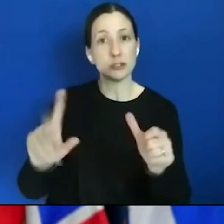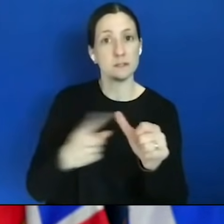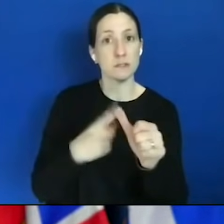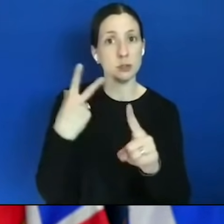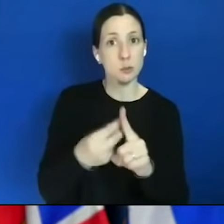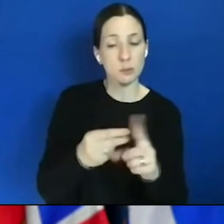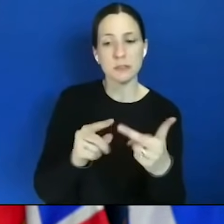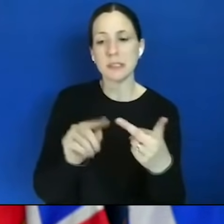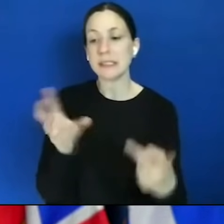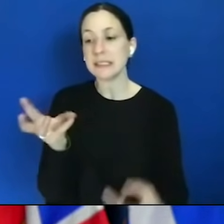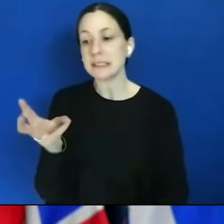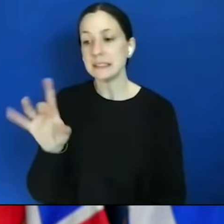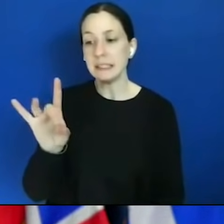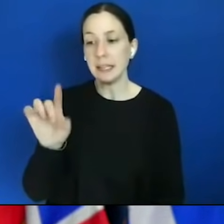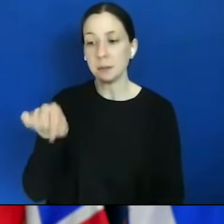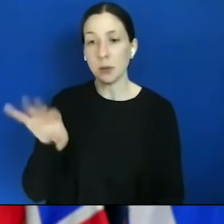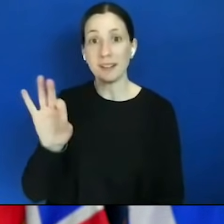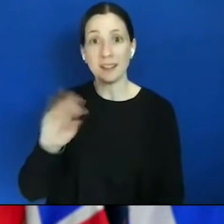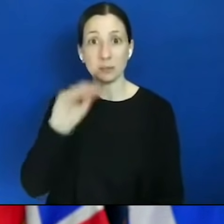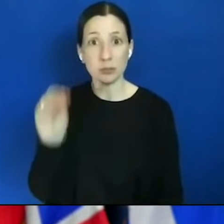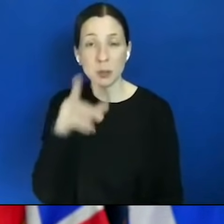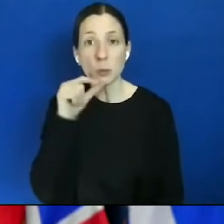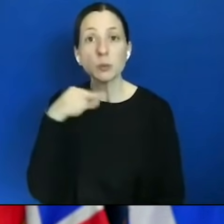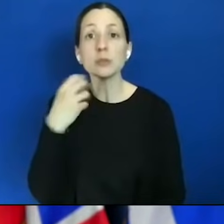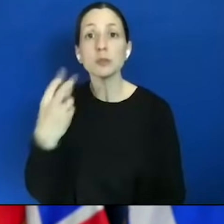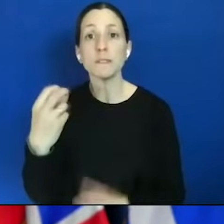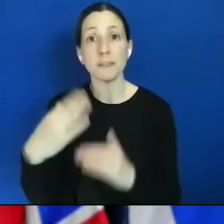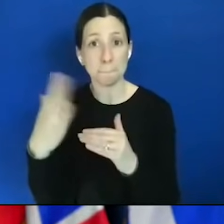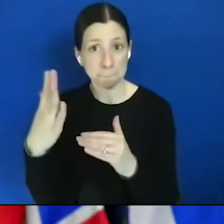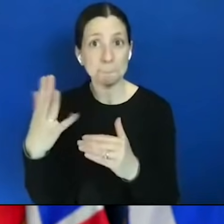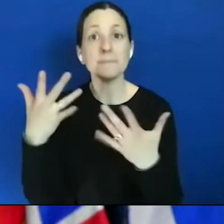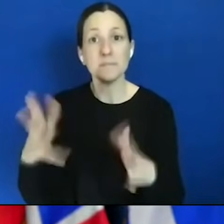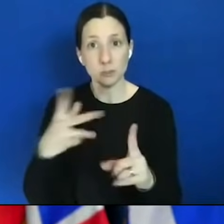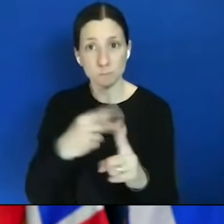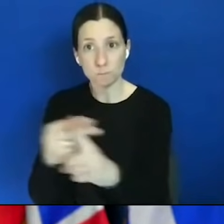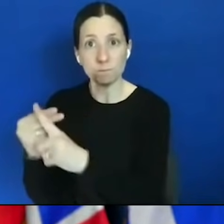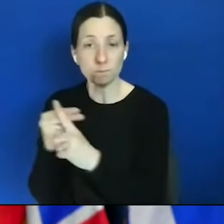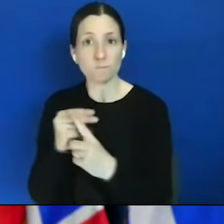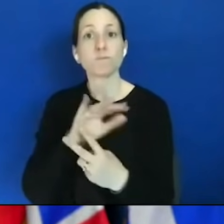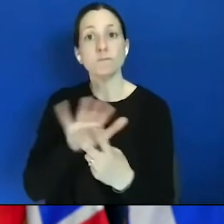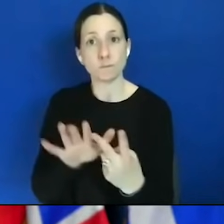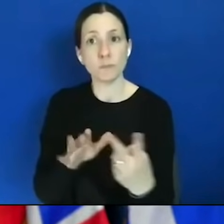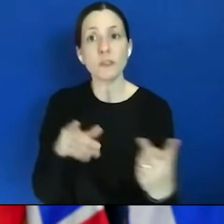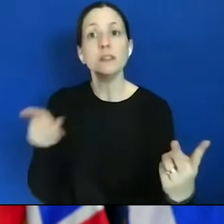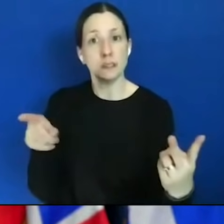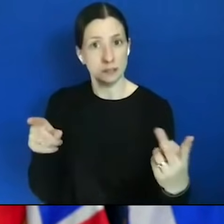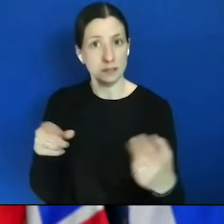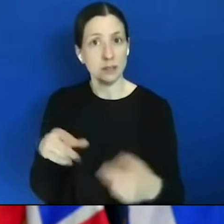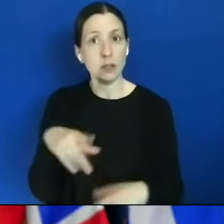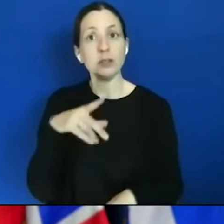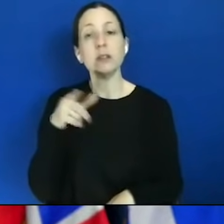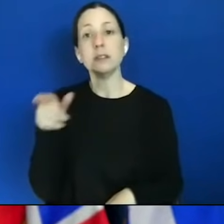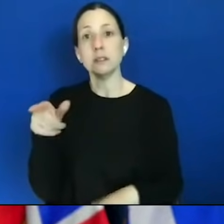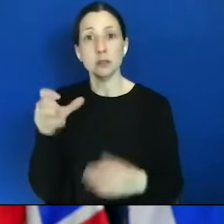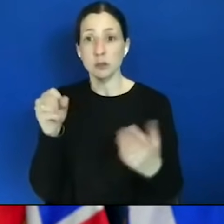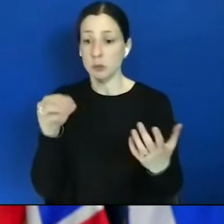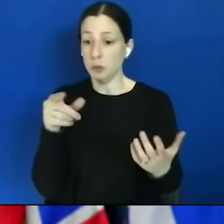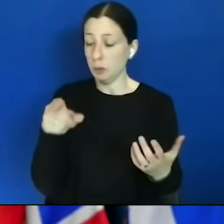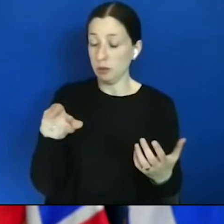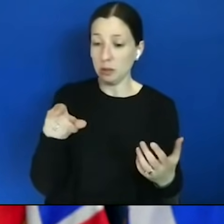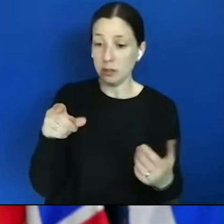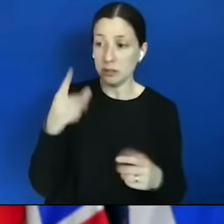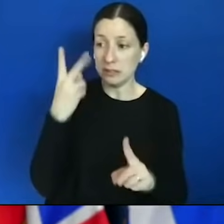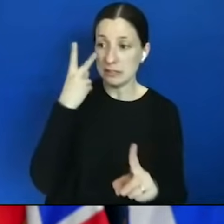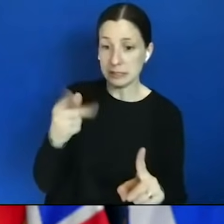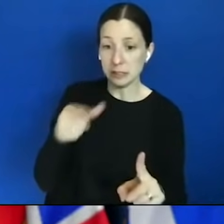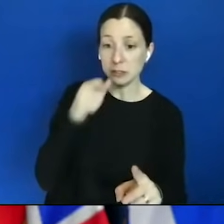immunization. 68.9% of all those over 12, all those eligible for the vaccine, have received their first dose.